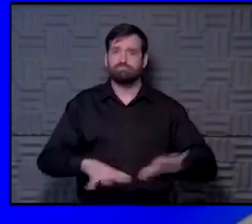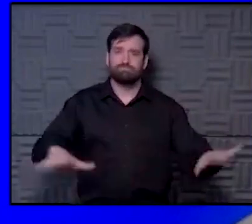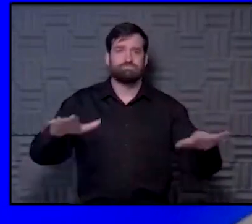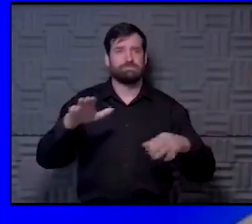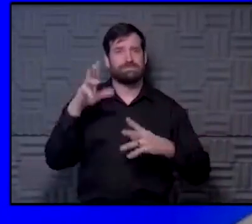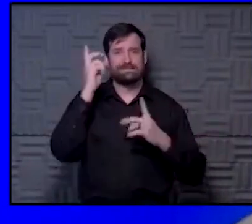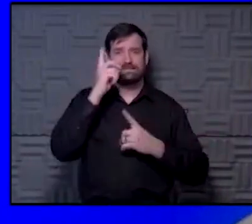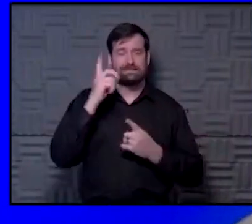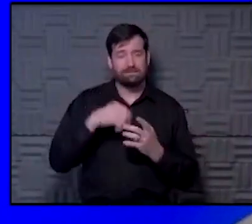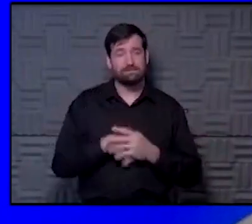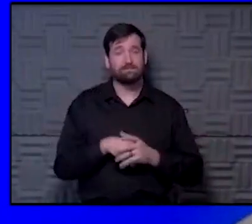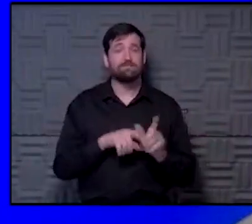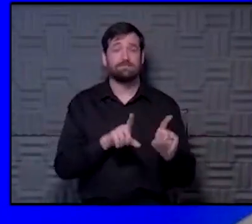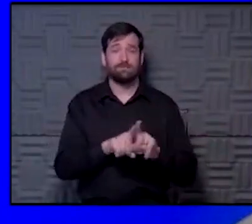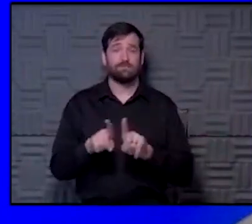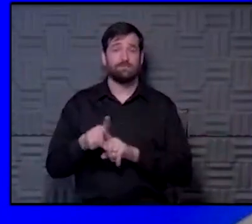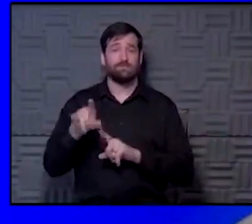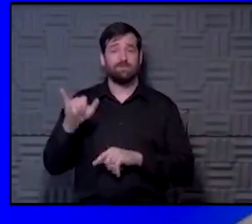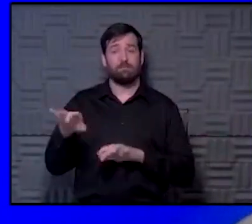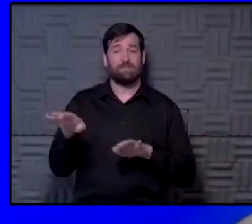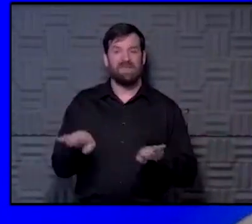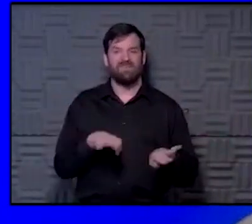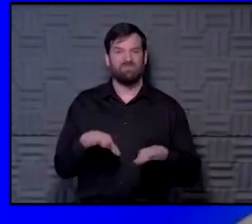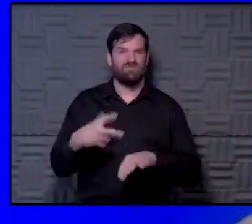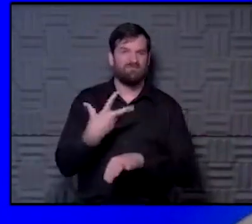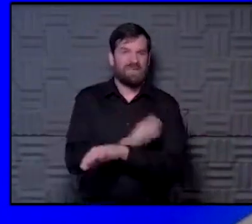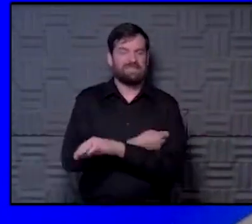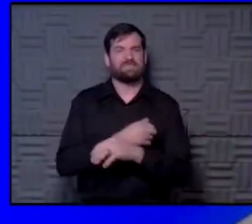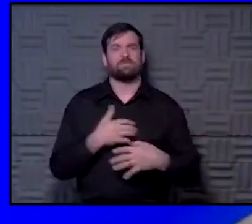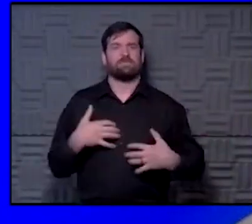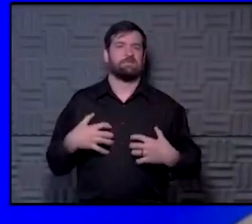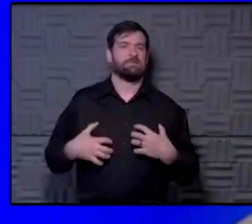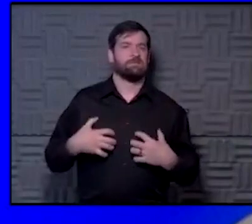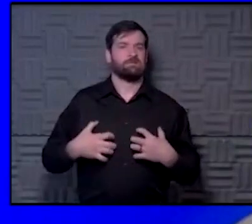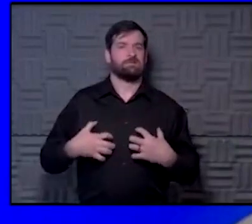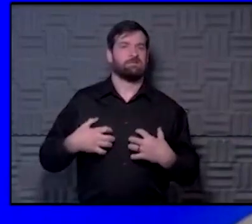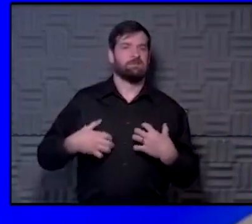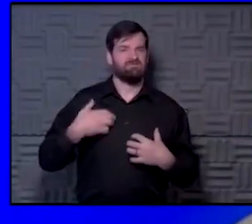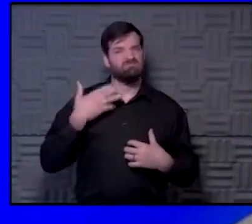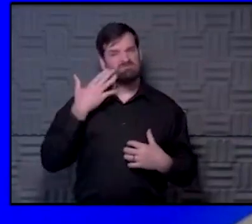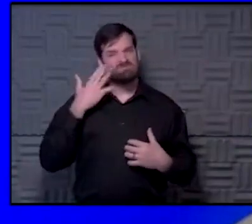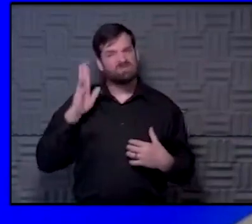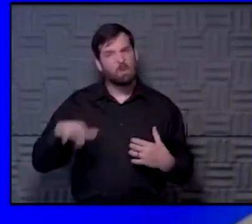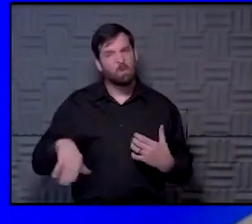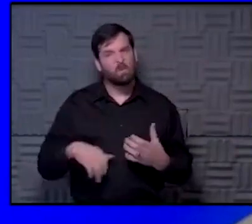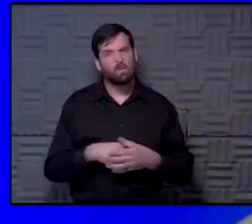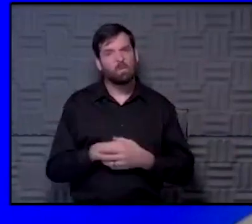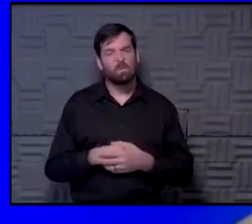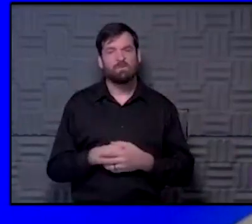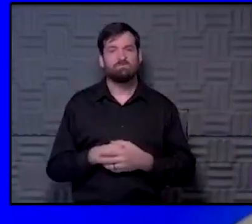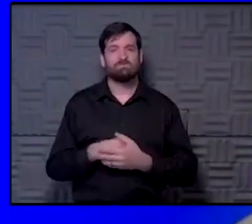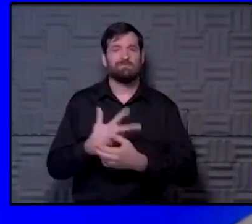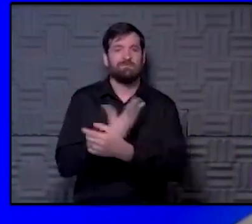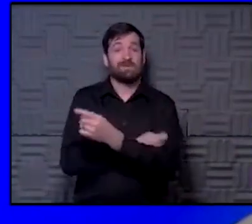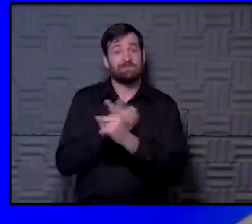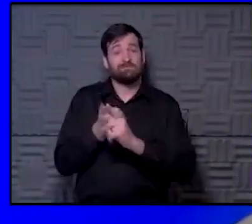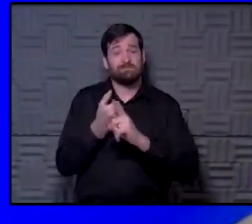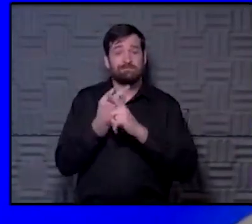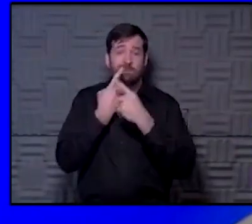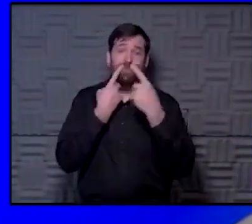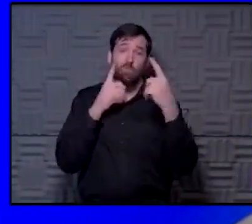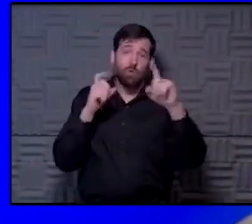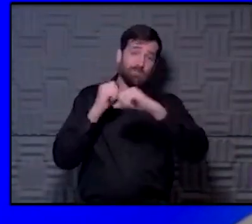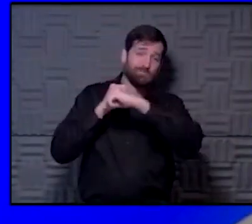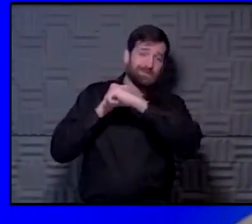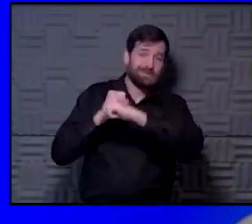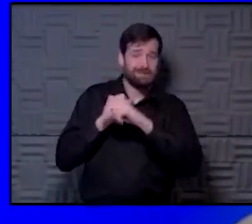disease. In addition, it is that behavior of vaccine hesitancy, because we know that the vaccines do work to protect